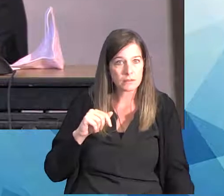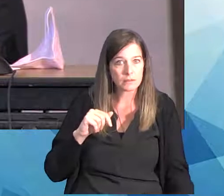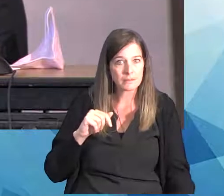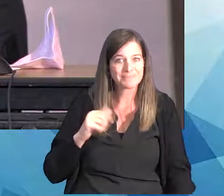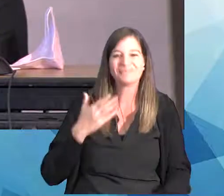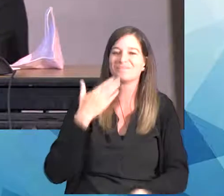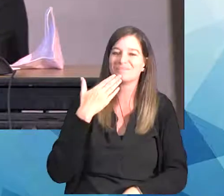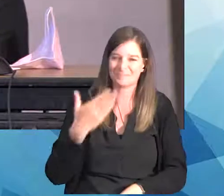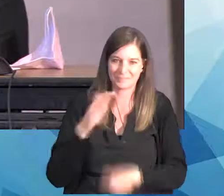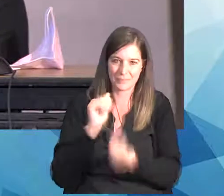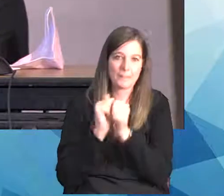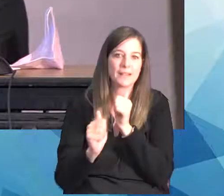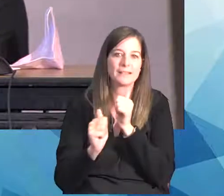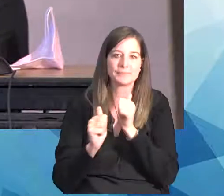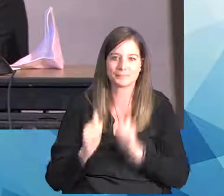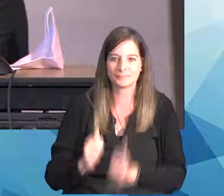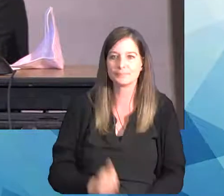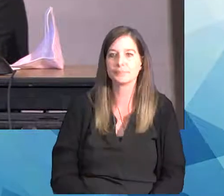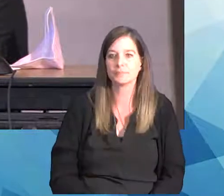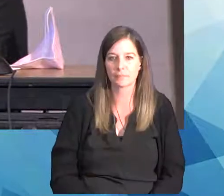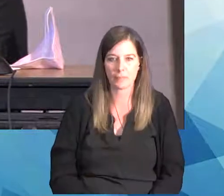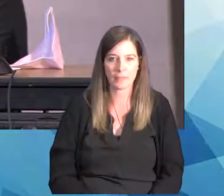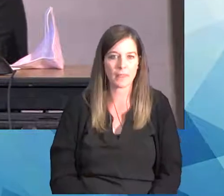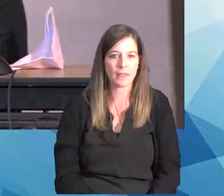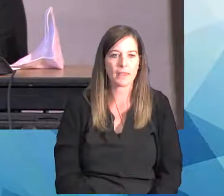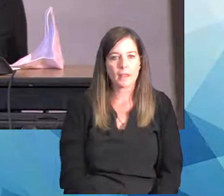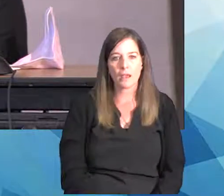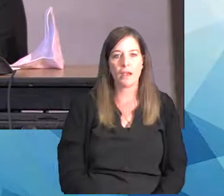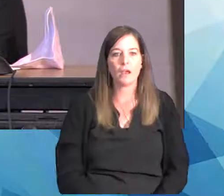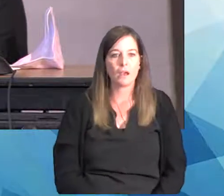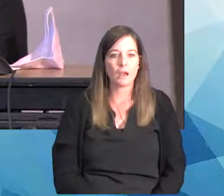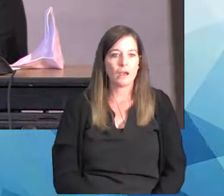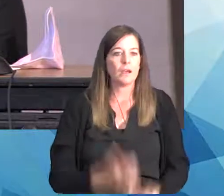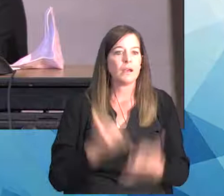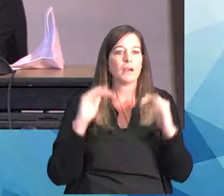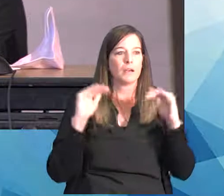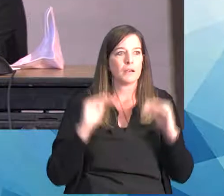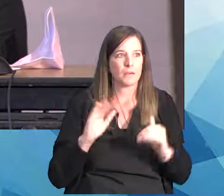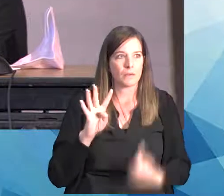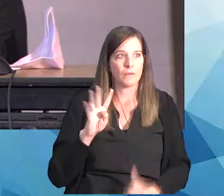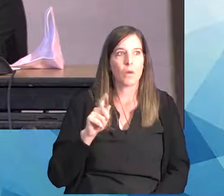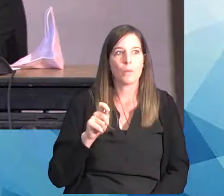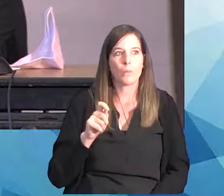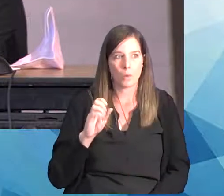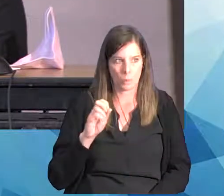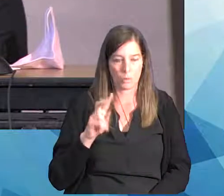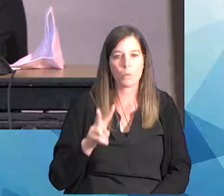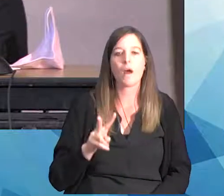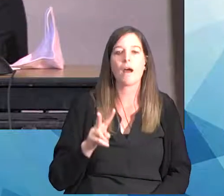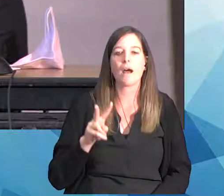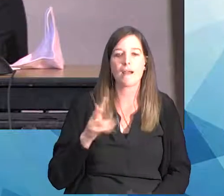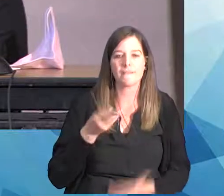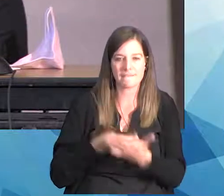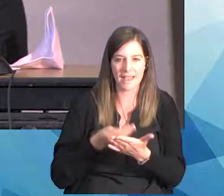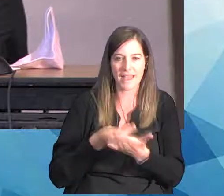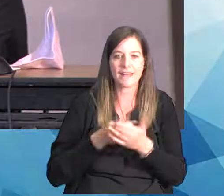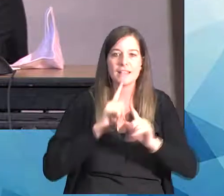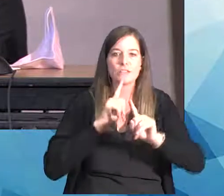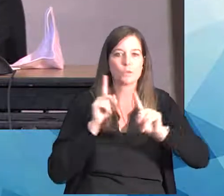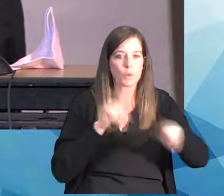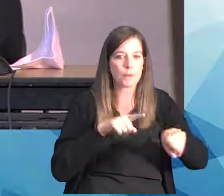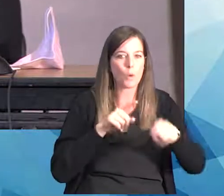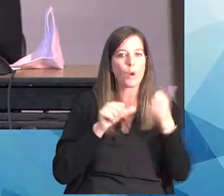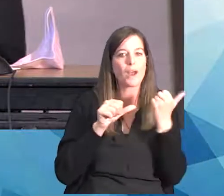Thank you, the motion carries. We're now on to 4.01 information item finance report. Assistant Superintendent